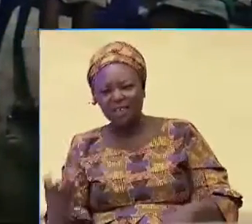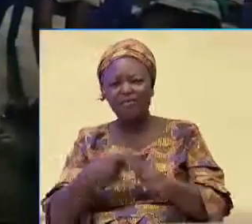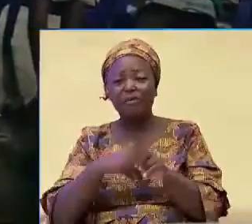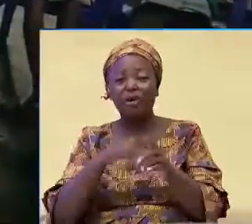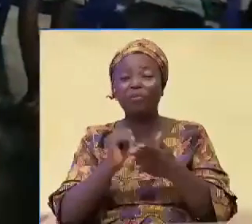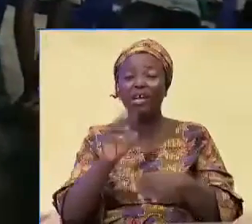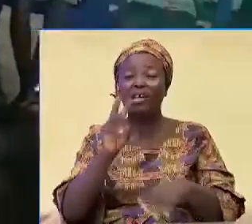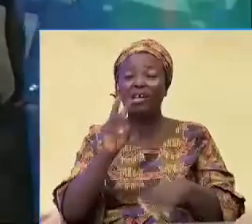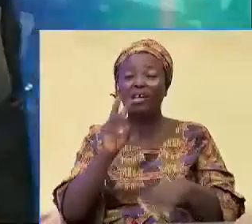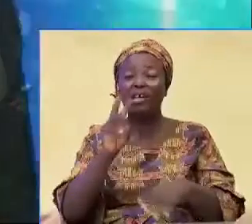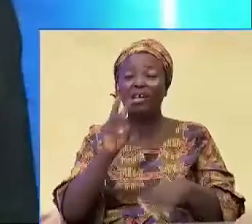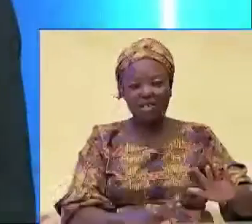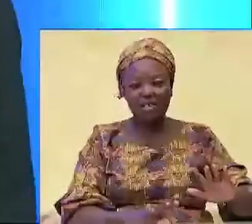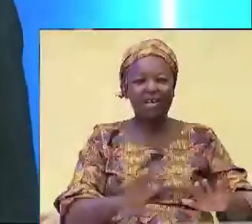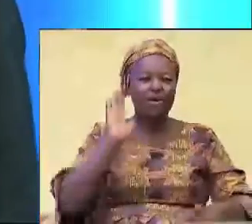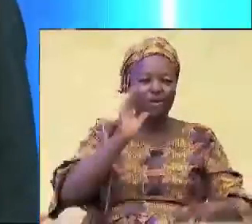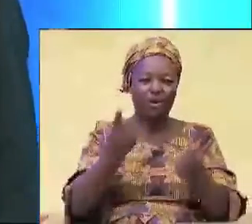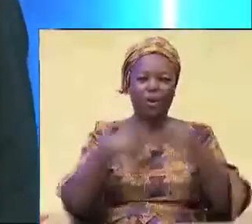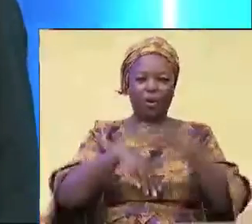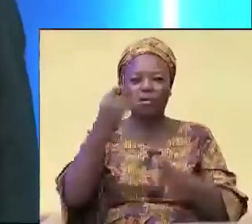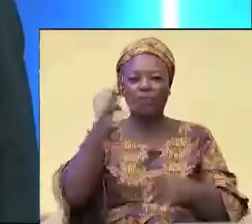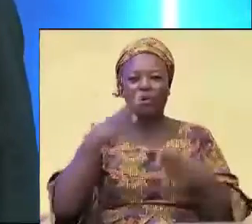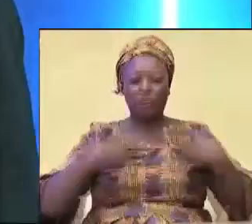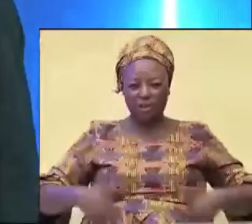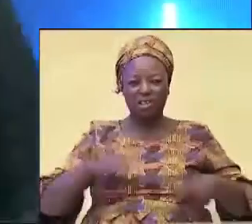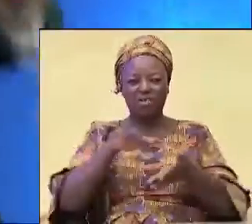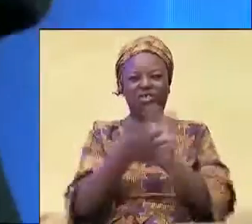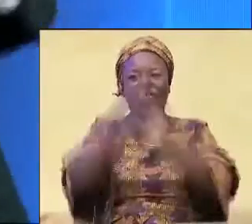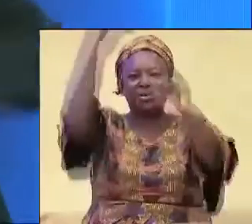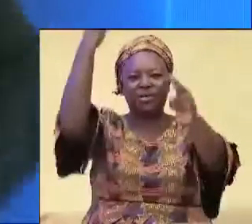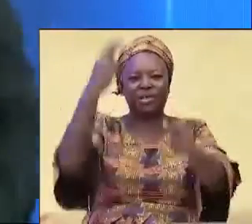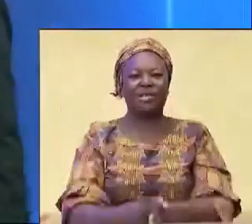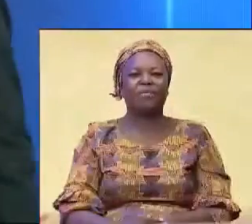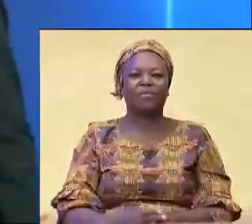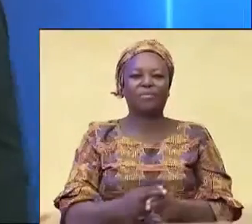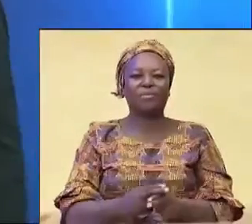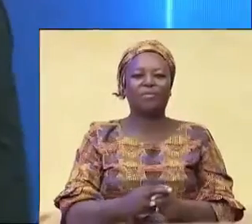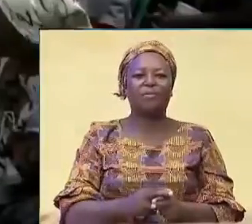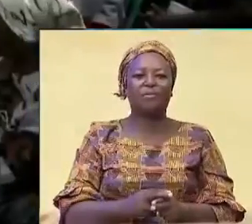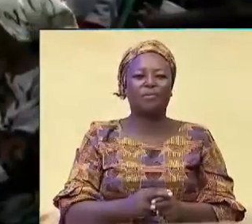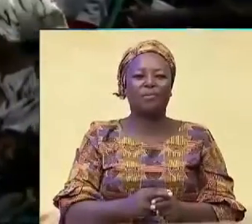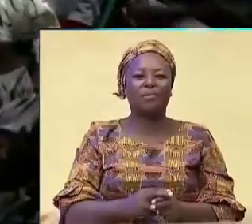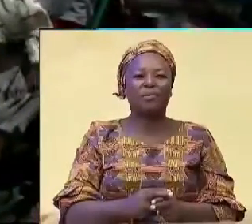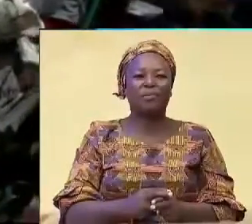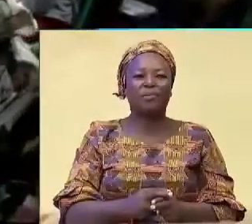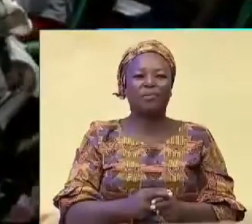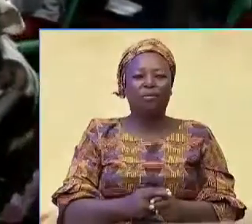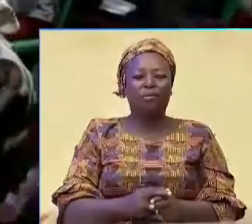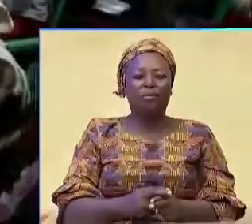every infirmity from that fountain will come out of your body.